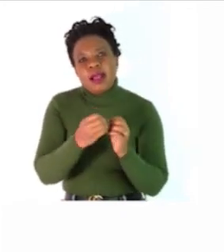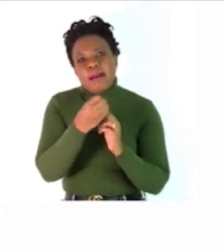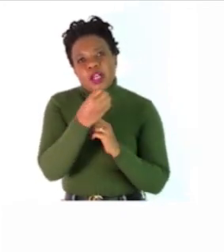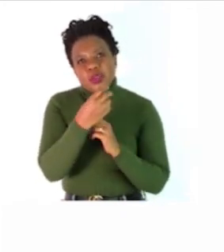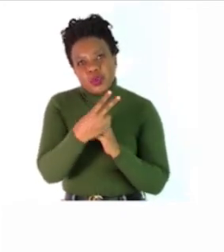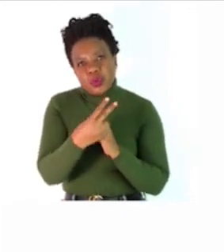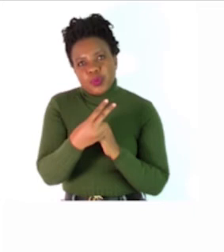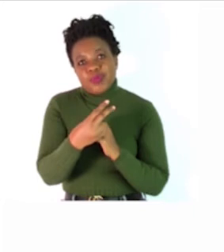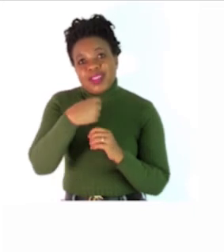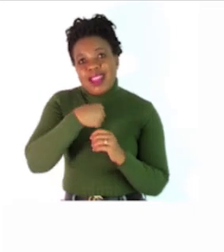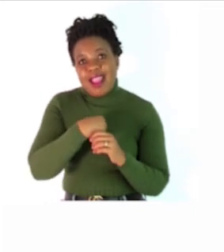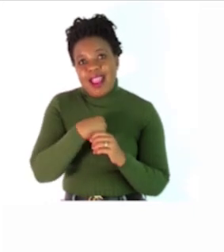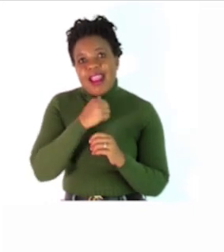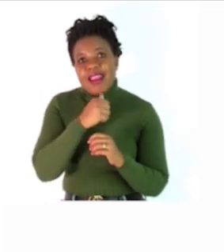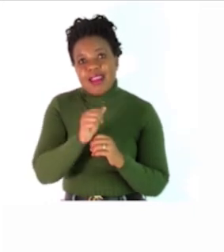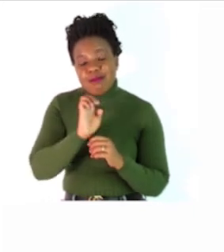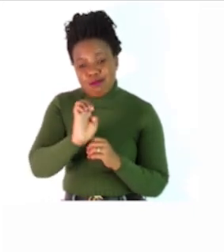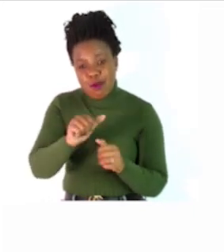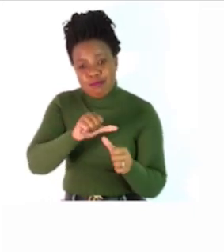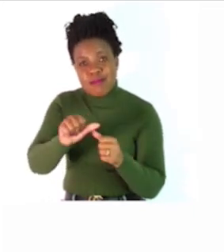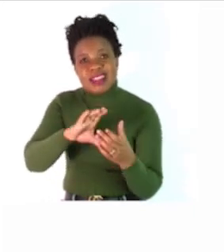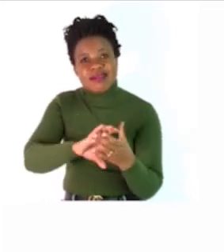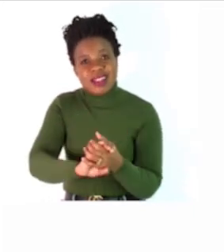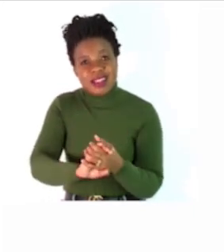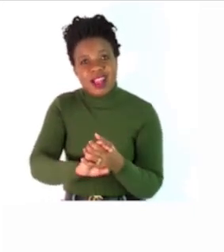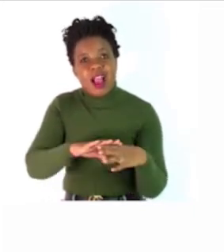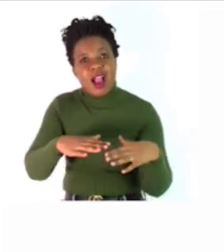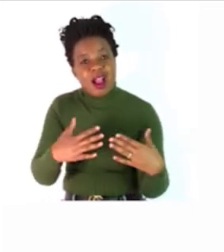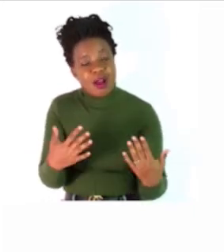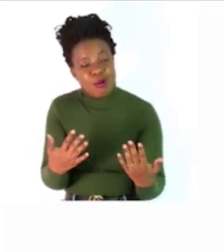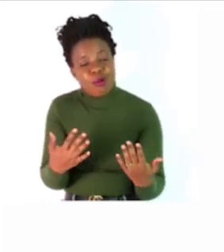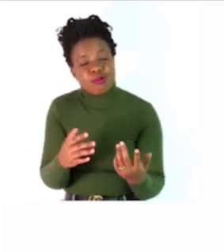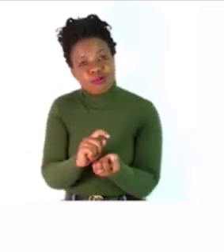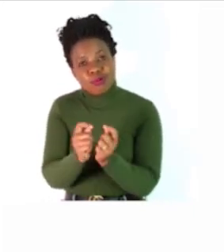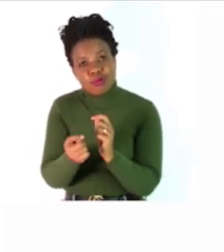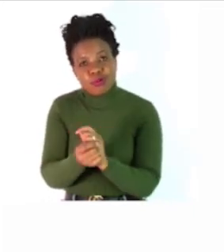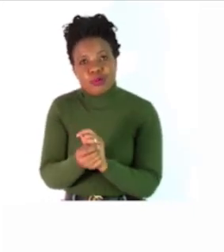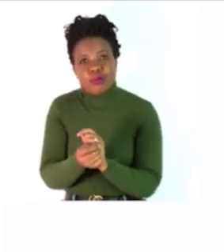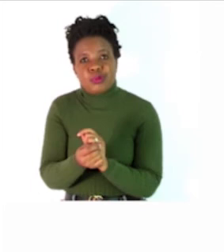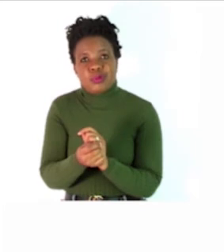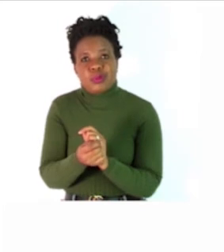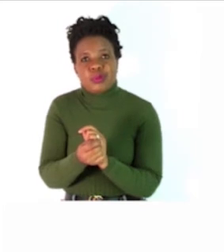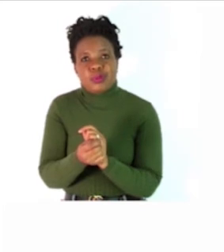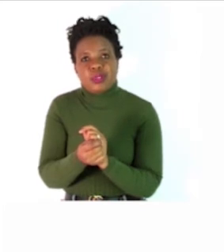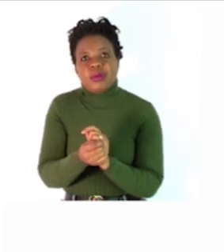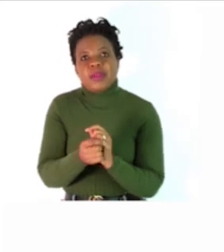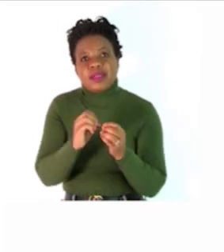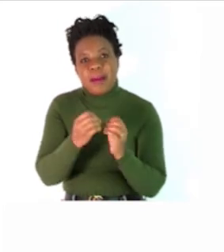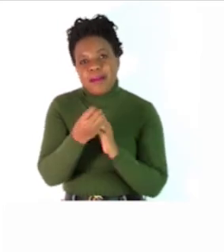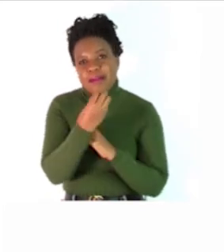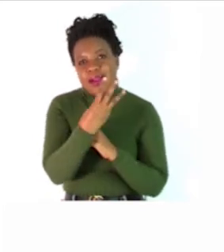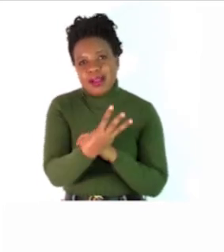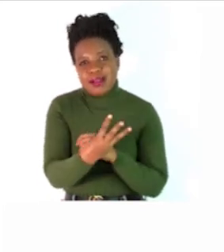your best friend how do you pluralize that one there is an there is a pen under the book the first